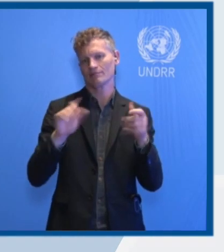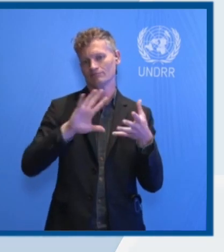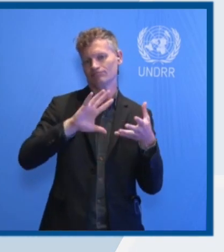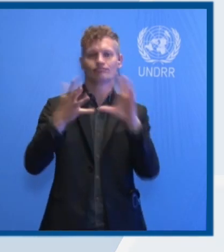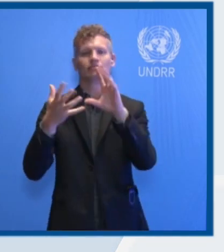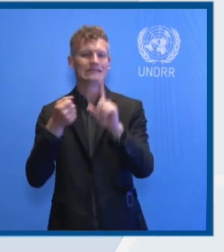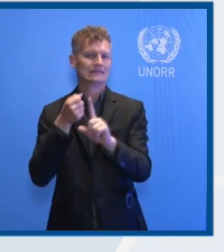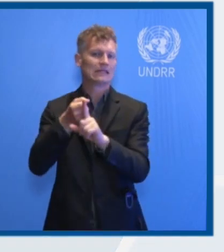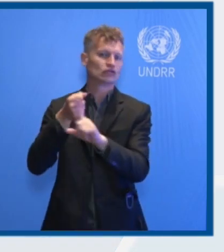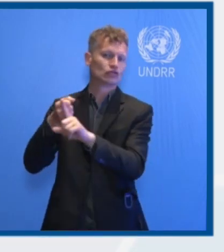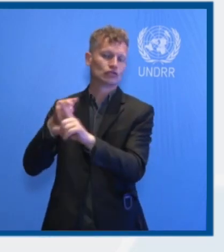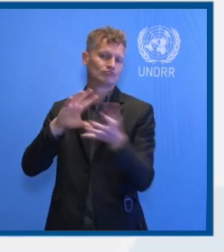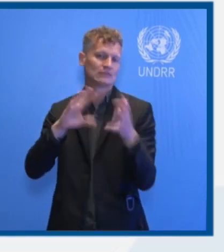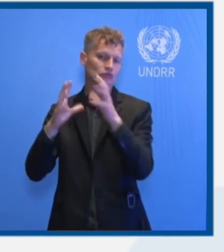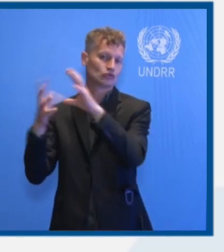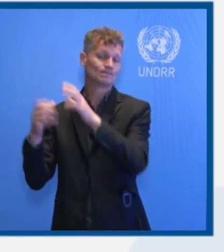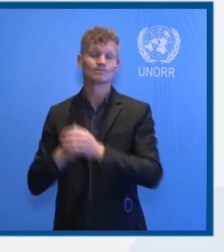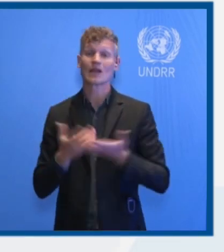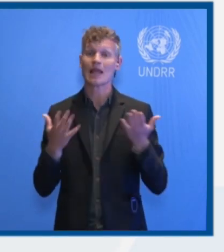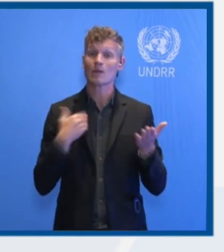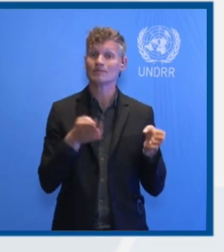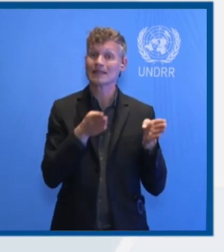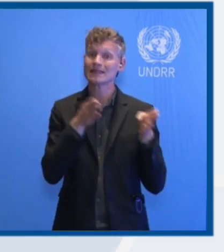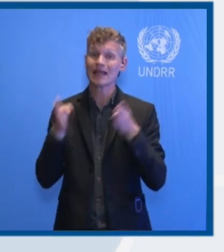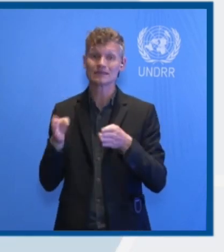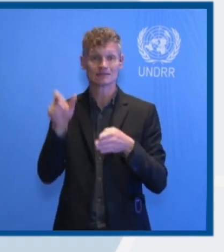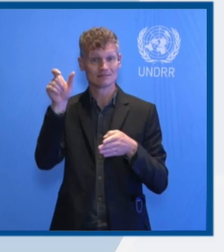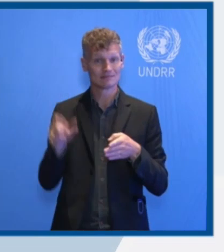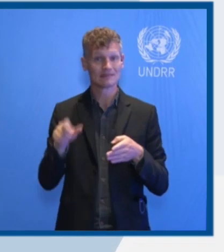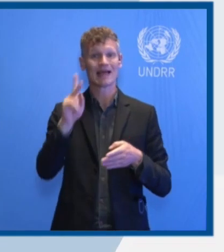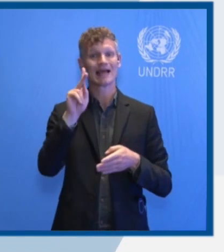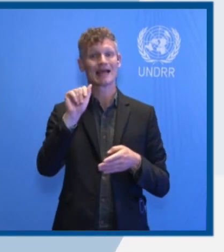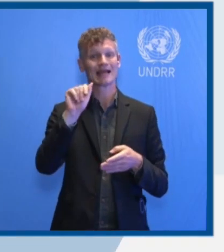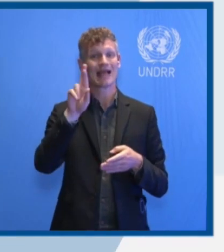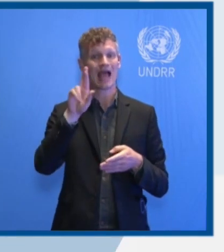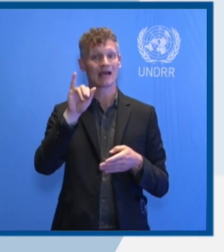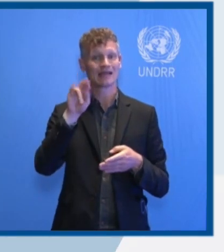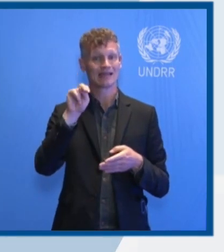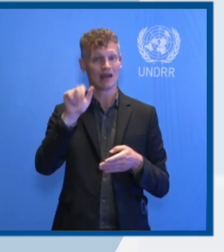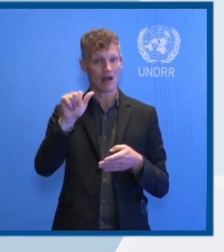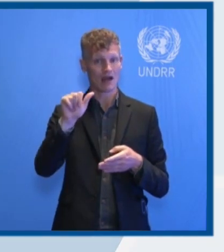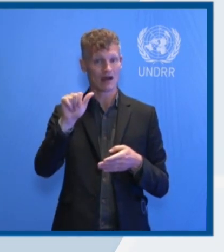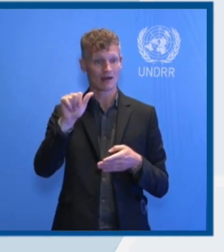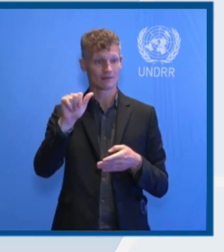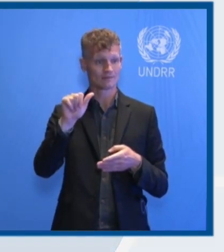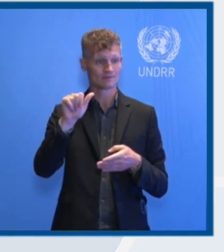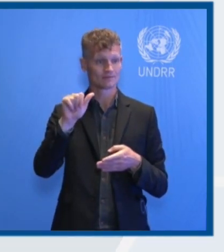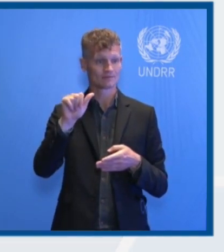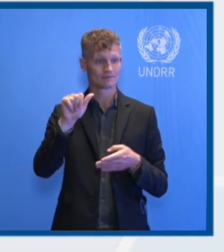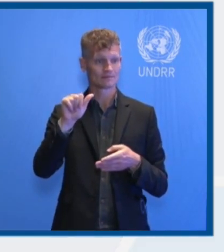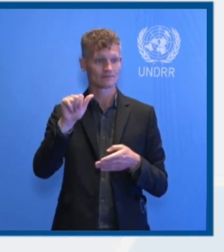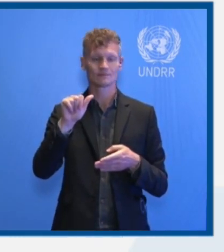invite our next speaker, which is still Ms. Carolina, to tell us about how we can scale up the